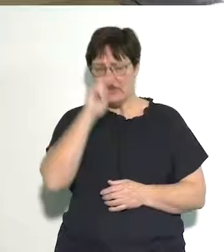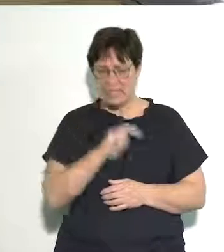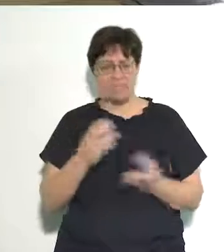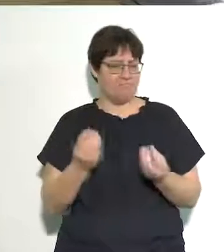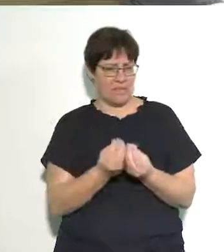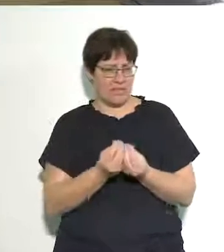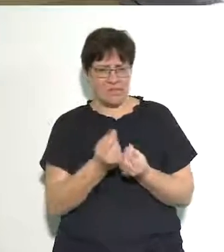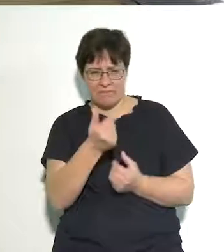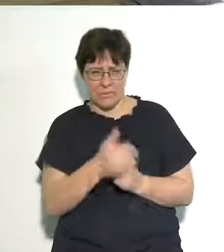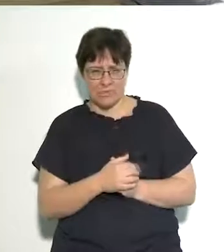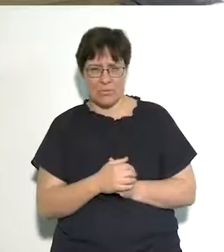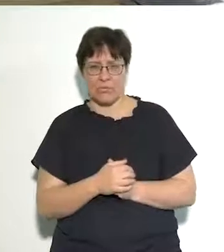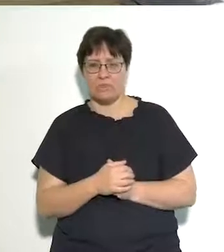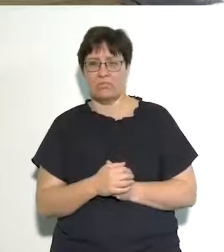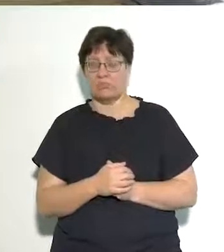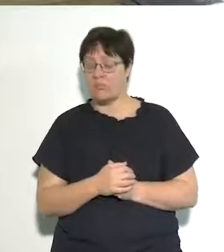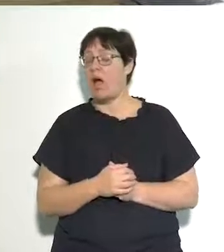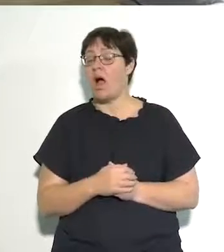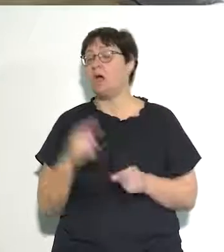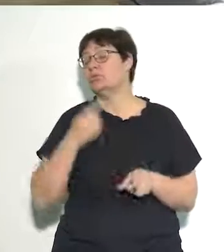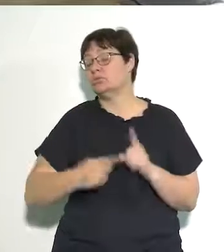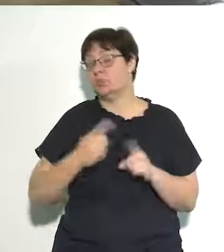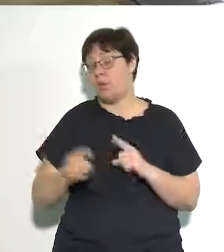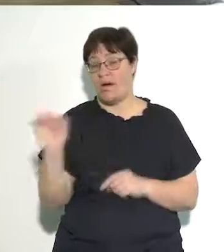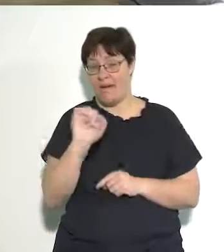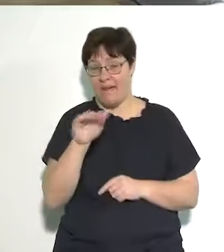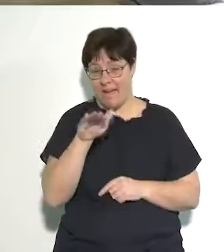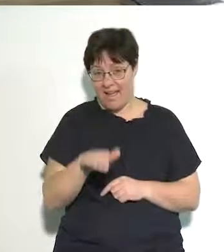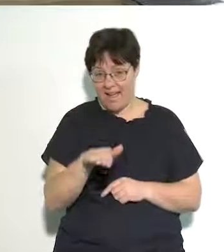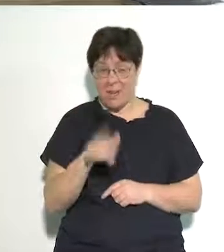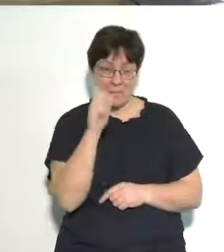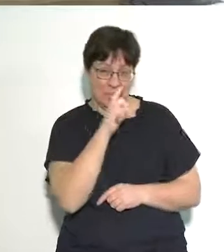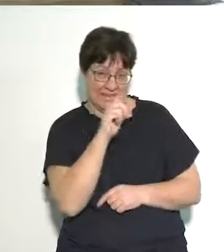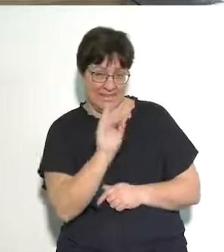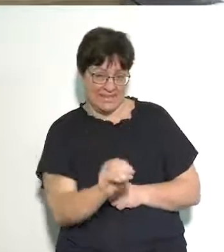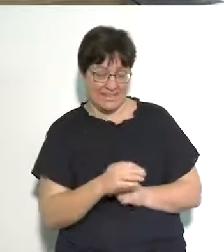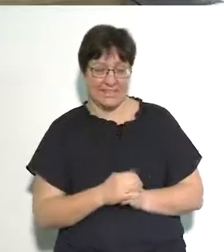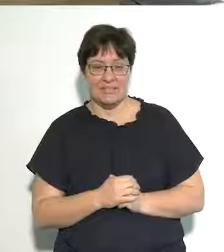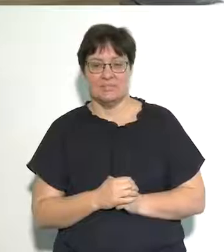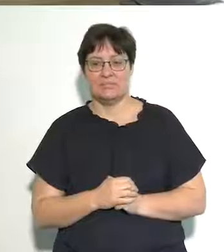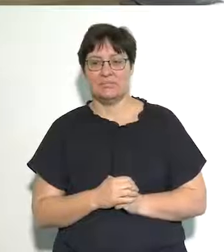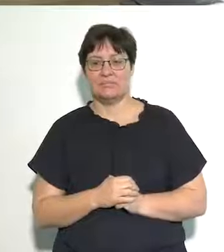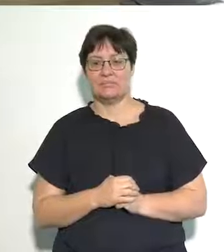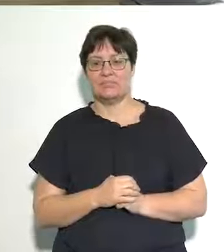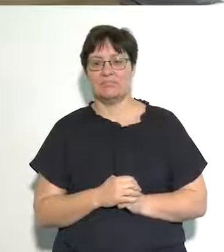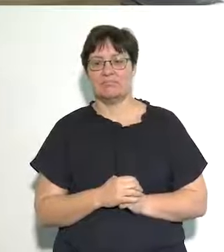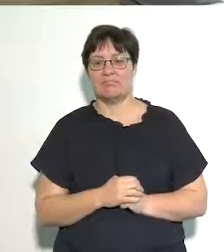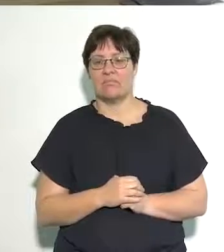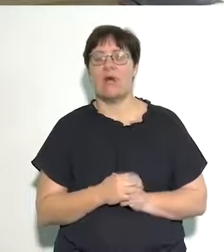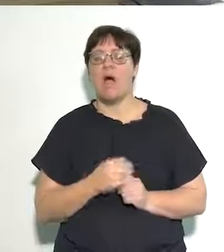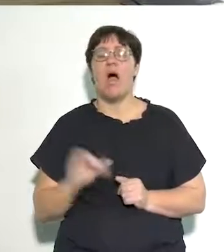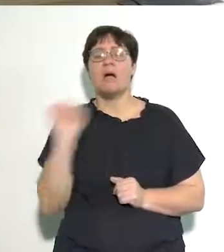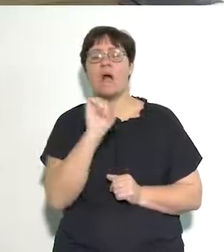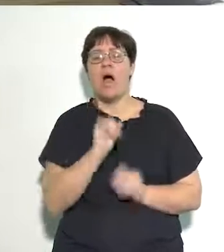need a few objects. We're going to need a little toy. And so I've chosen my little pink car, and we're going to